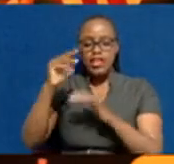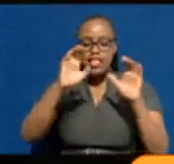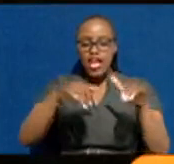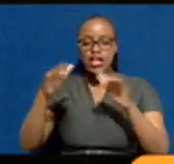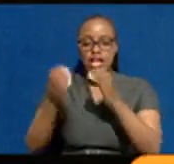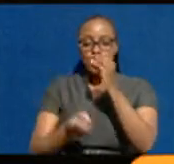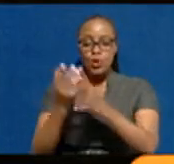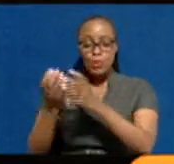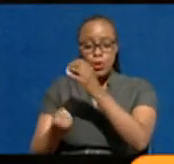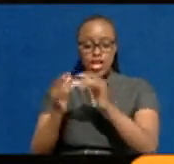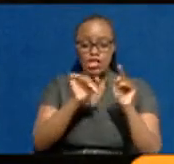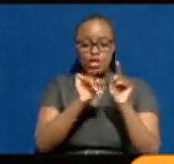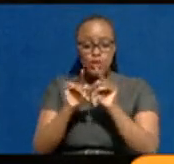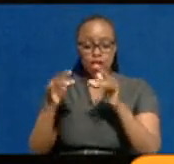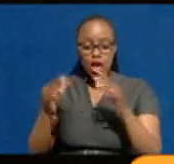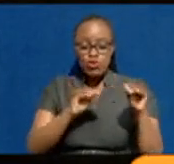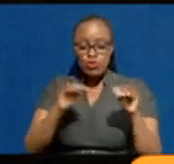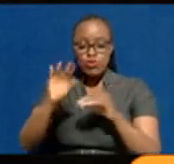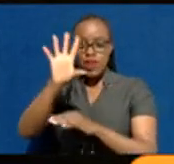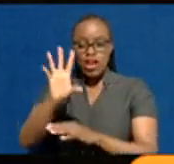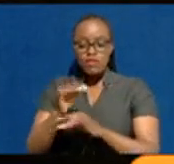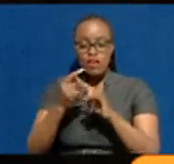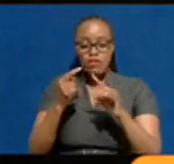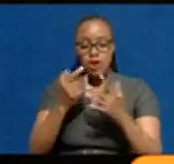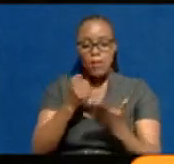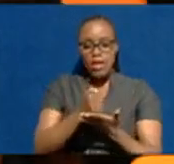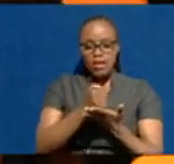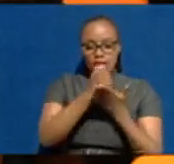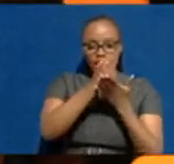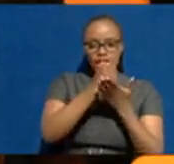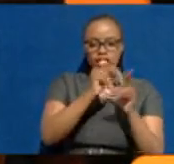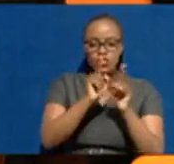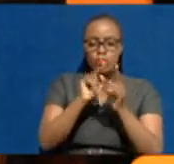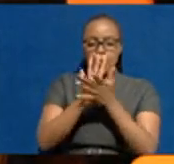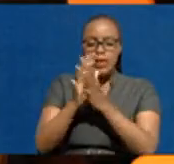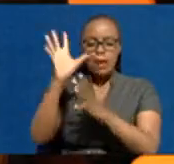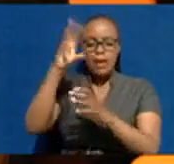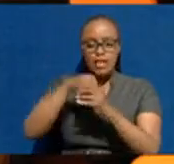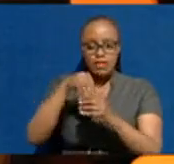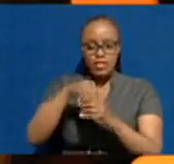agricultural production, as well as how to move Africa from aid to investment.